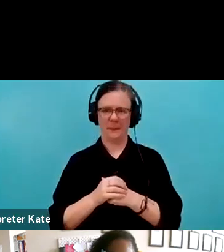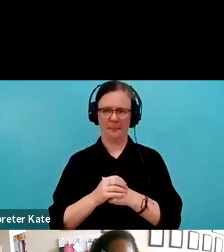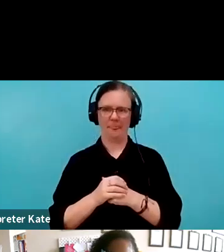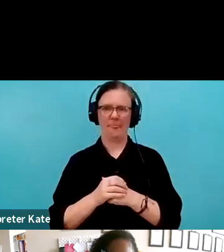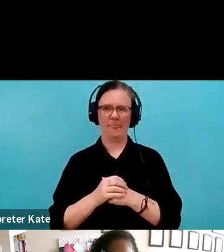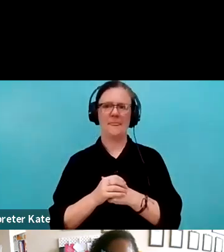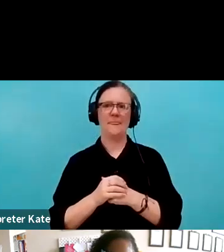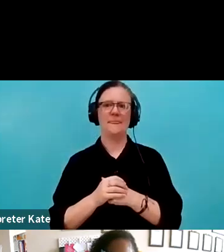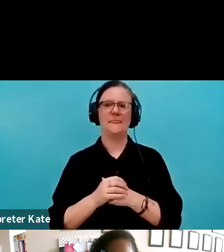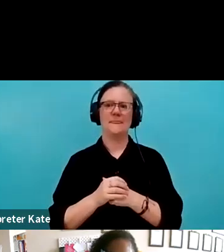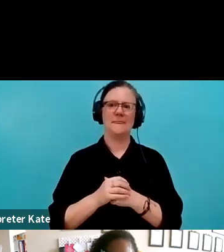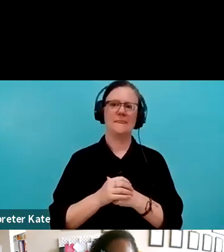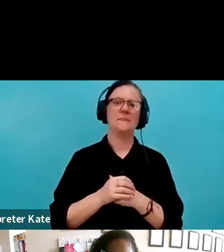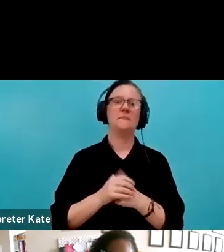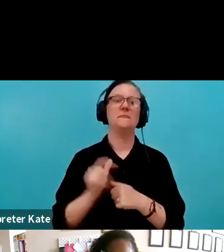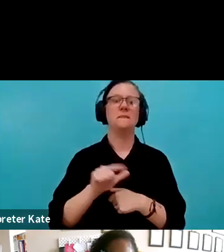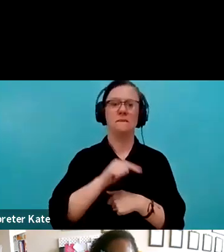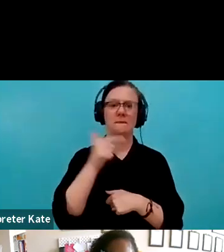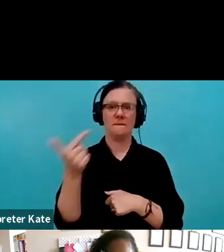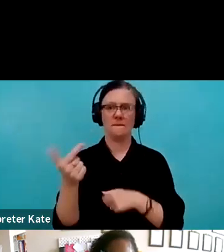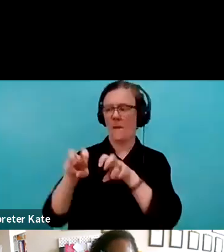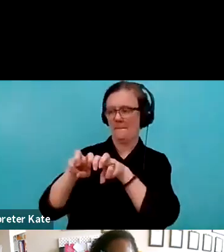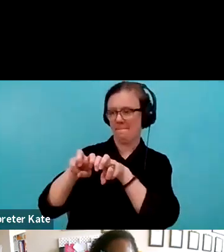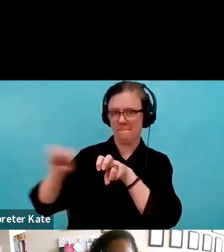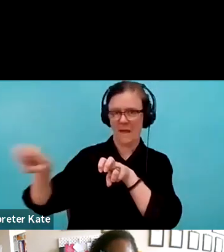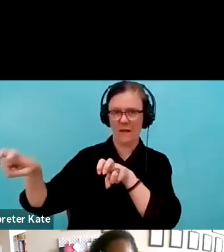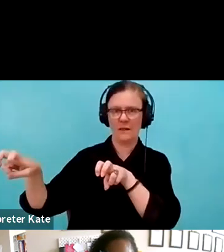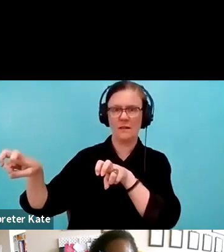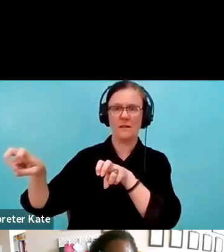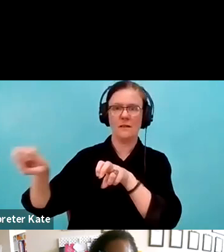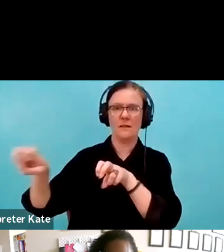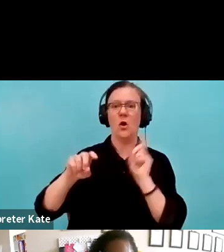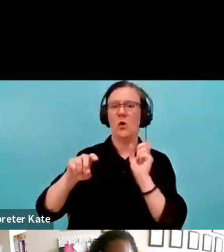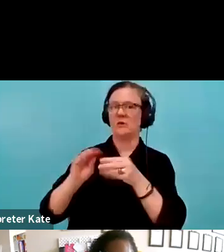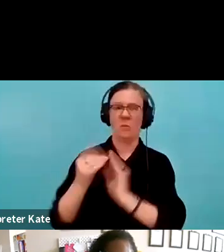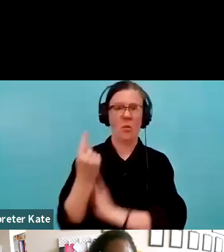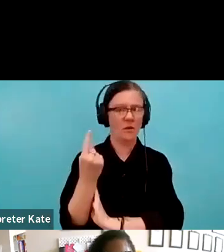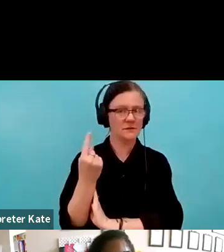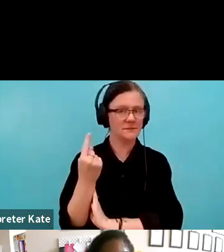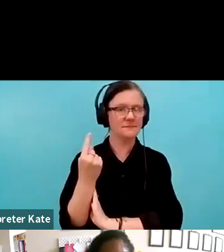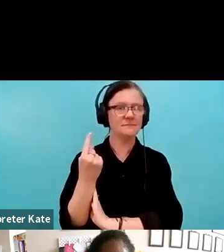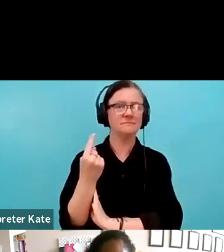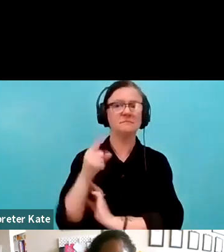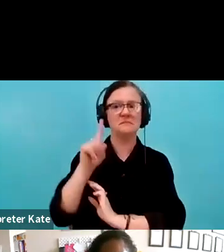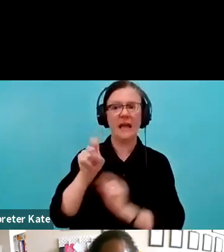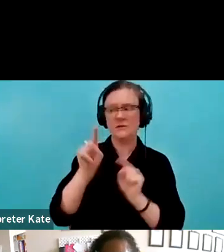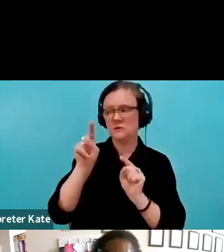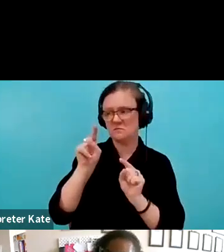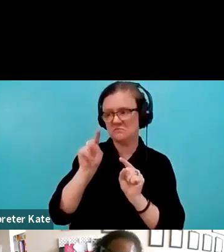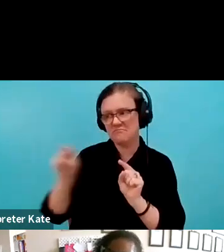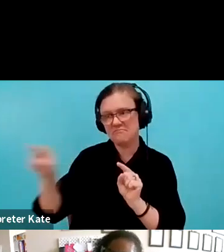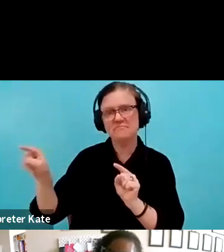do just that and turn it over to our panelists with the first question. of asking each of you